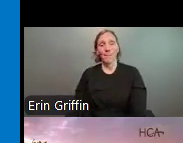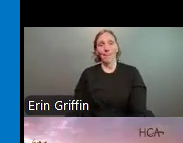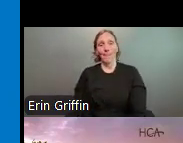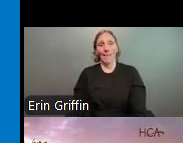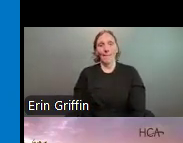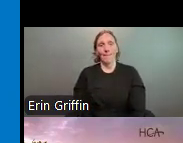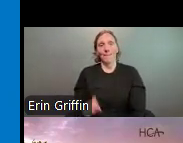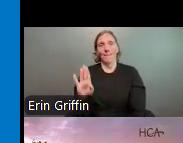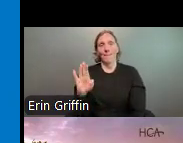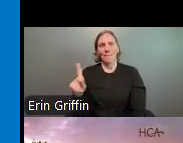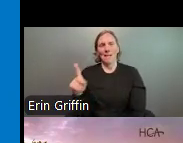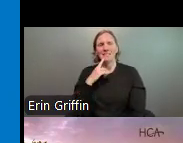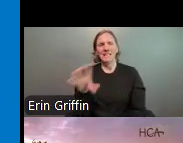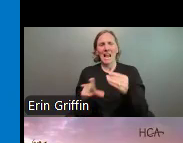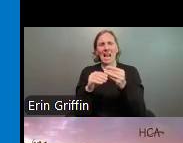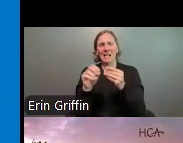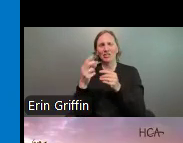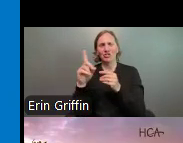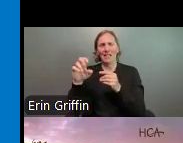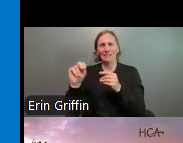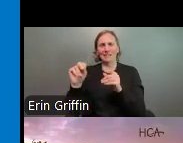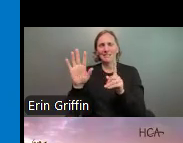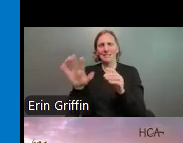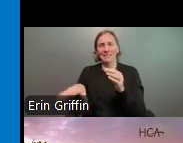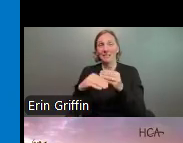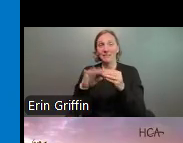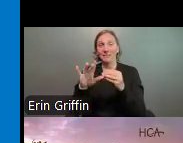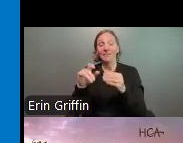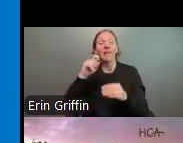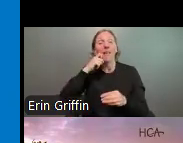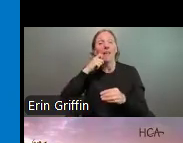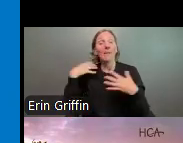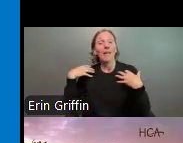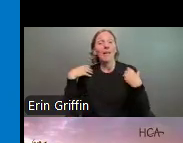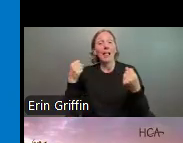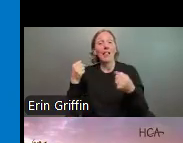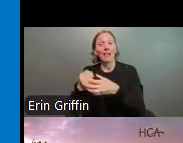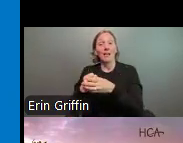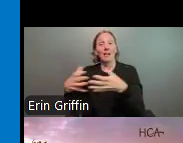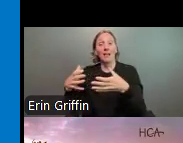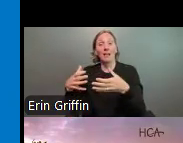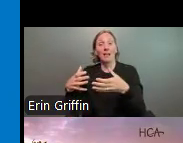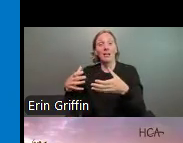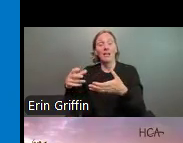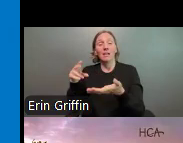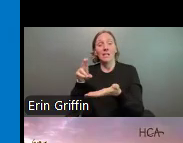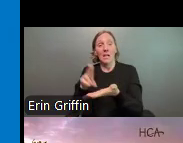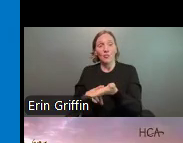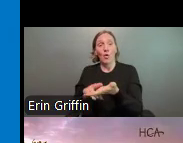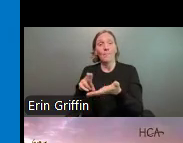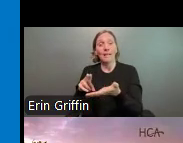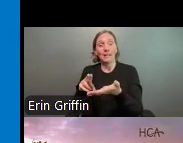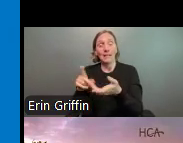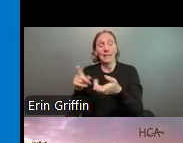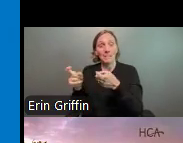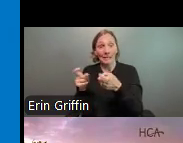And Sheldon, I would note too that this is where the Apple Health Expansion Enrollment Management Policy will come into play. And so